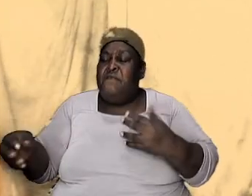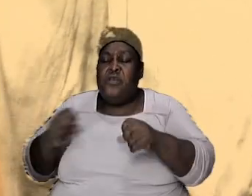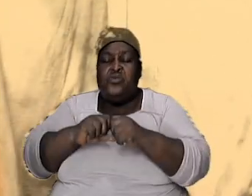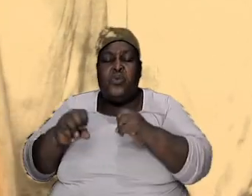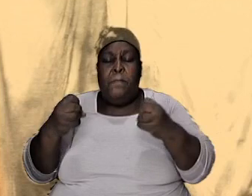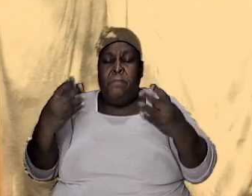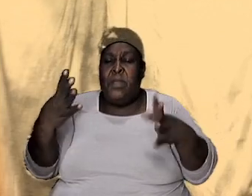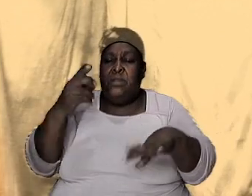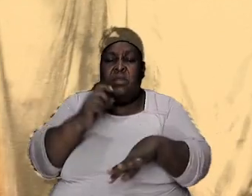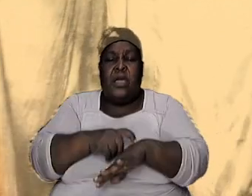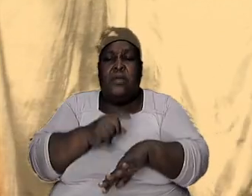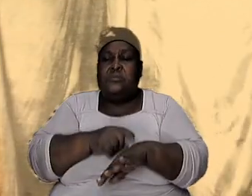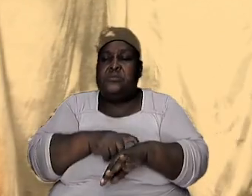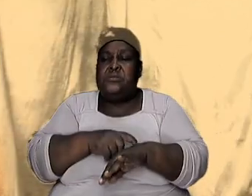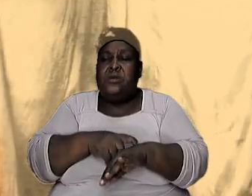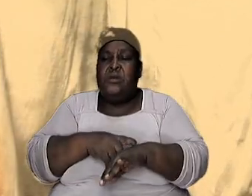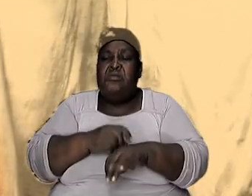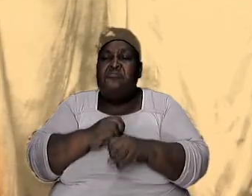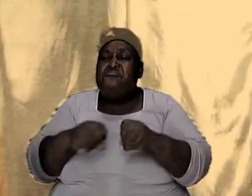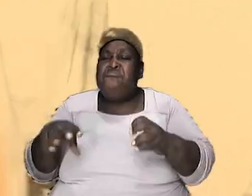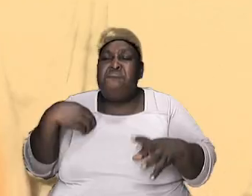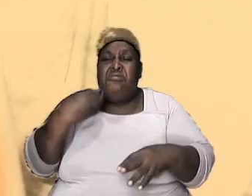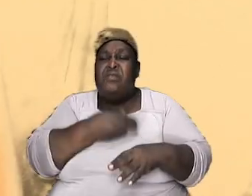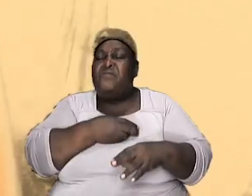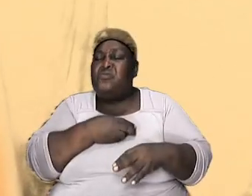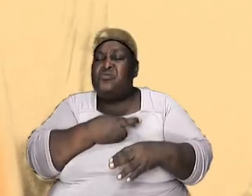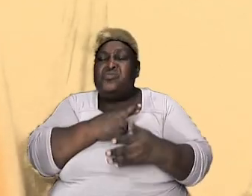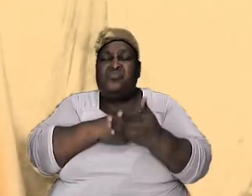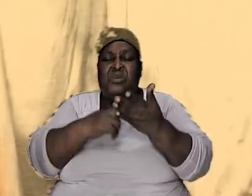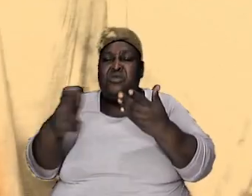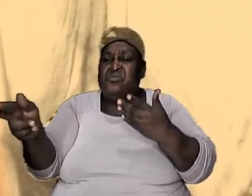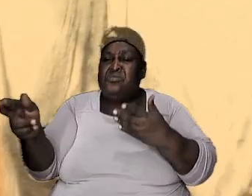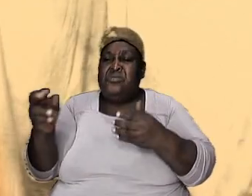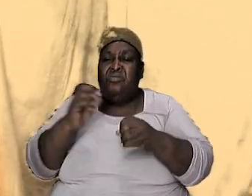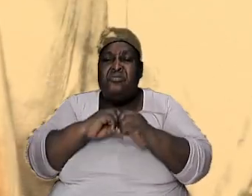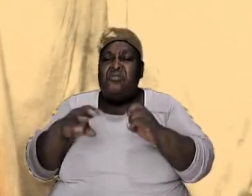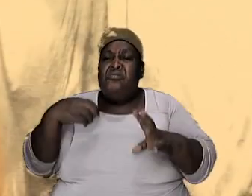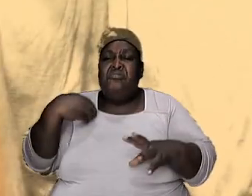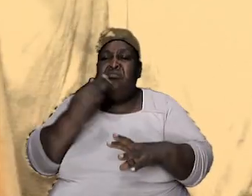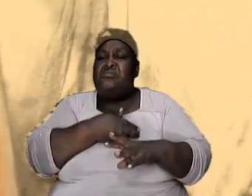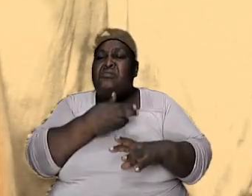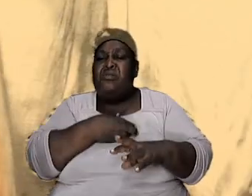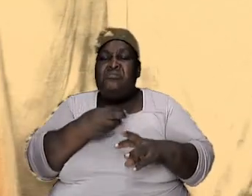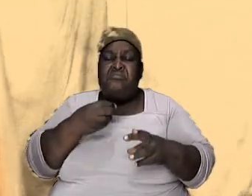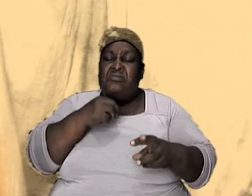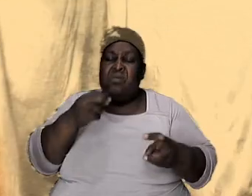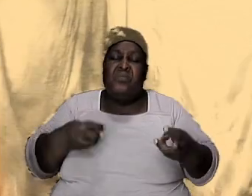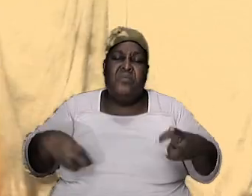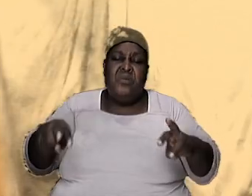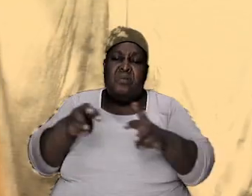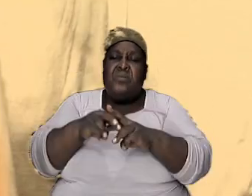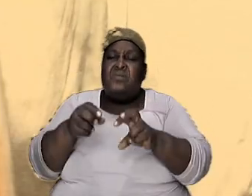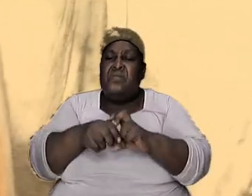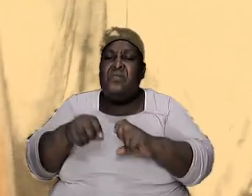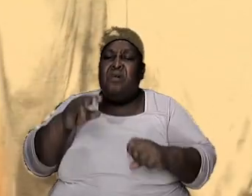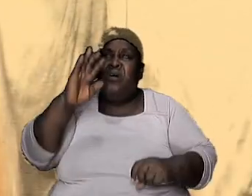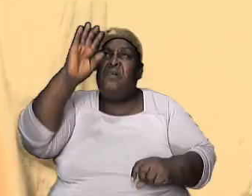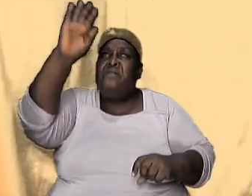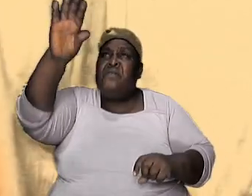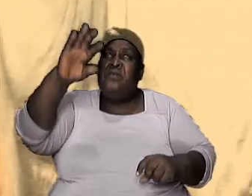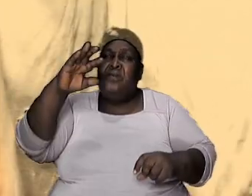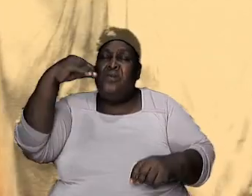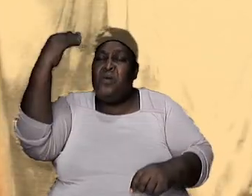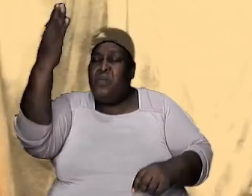times. God, none of us are righteous. None of us are deserving, really, of your